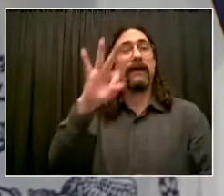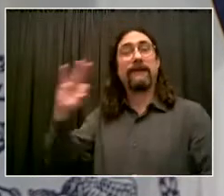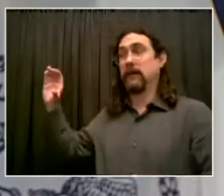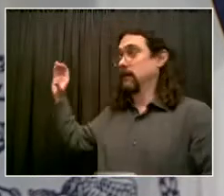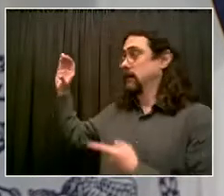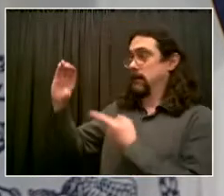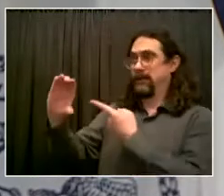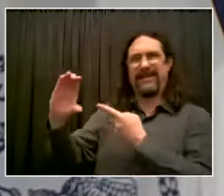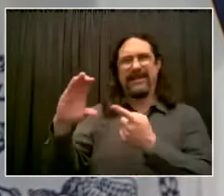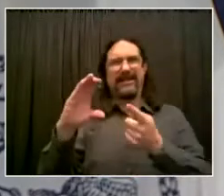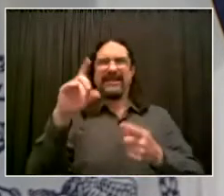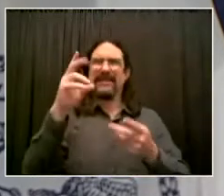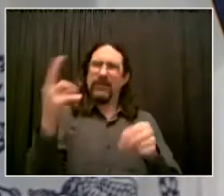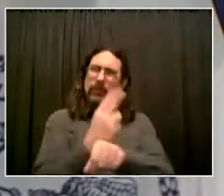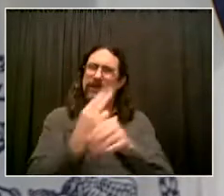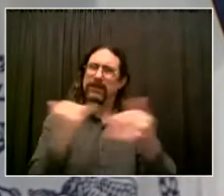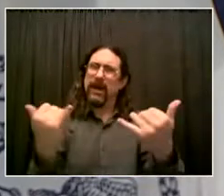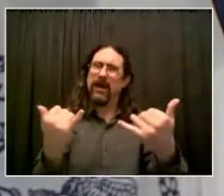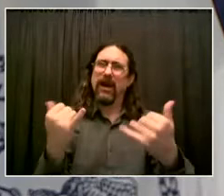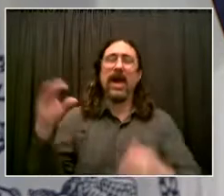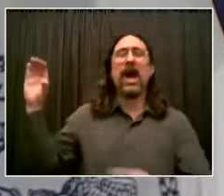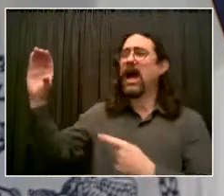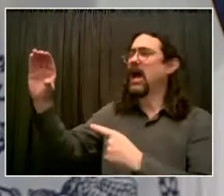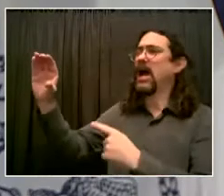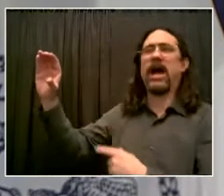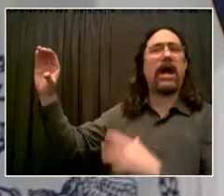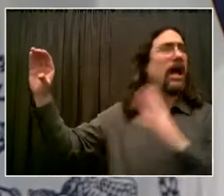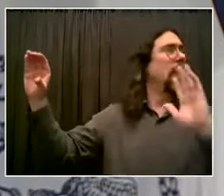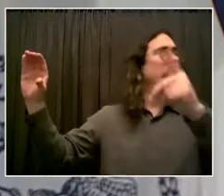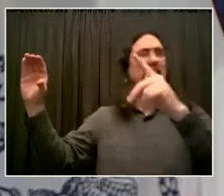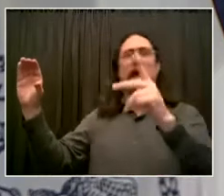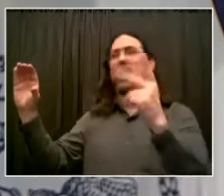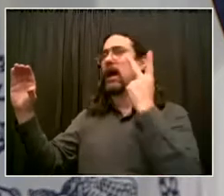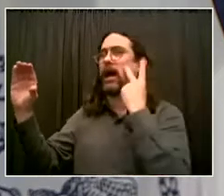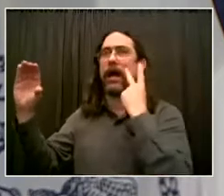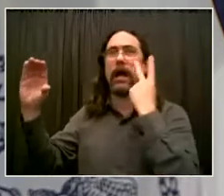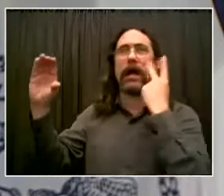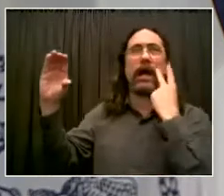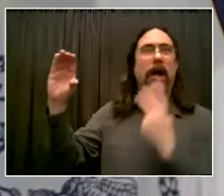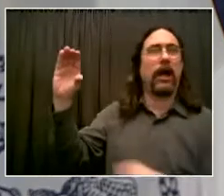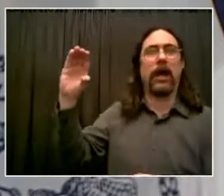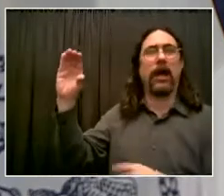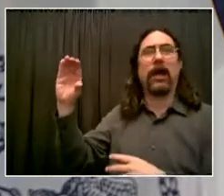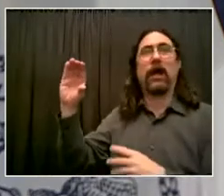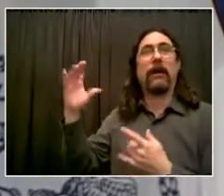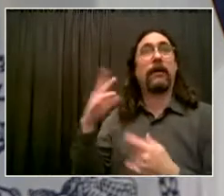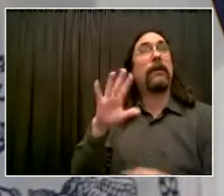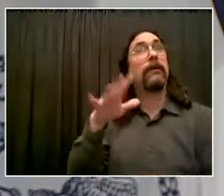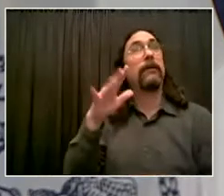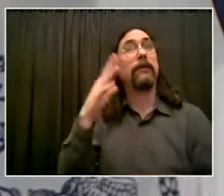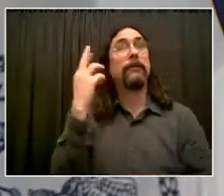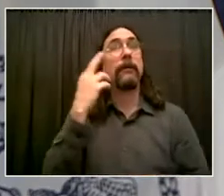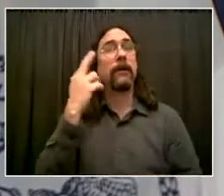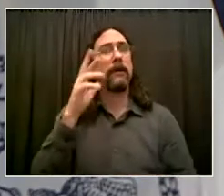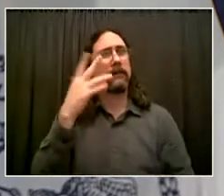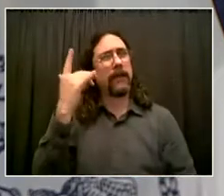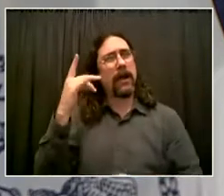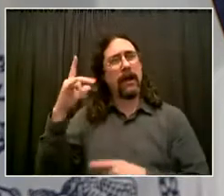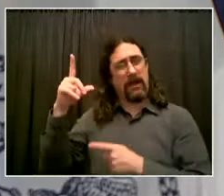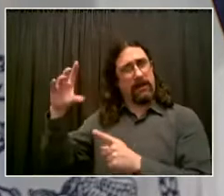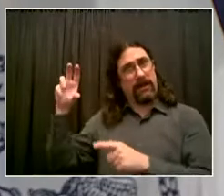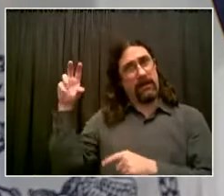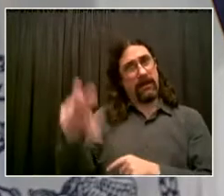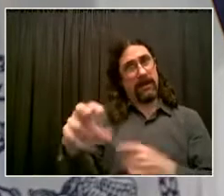to use the resources we have now to really get New York City back on its feet. That recovery has to happen very strongly in